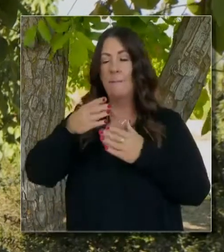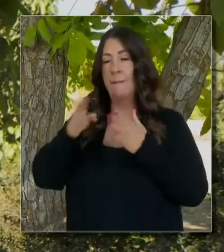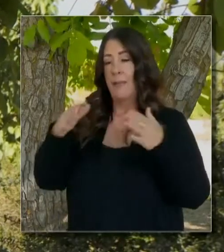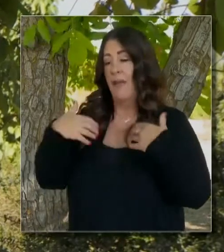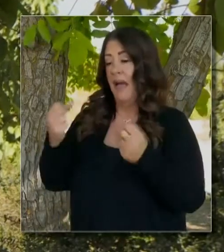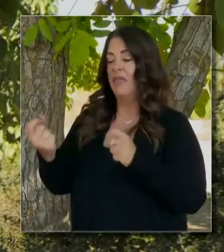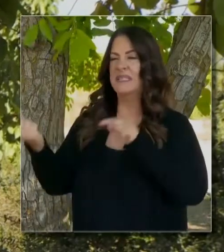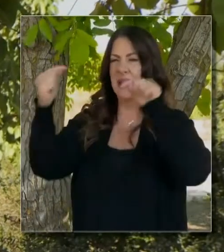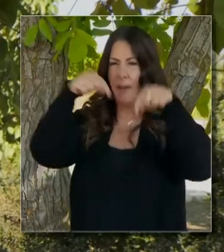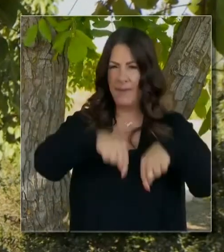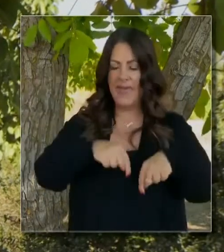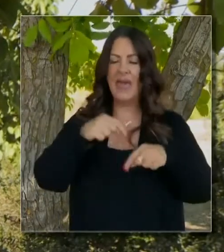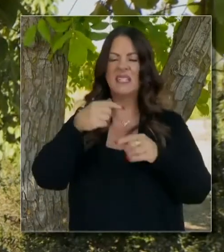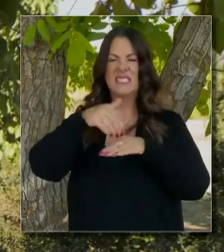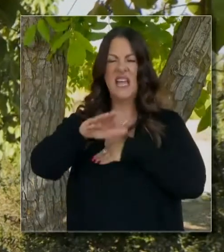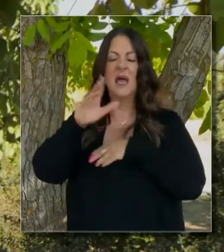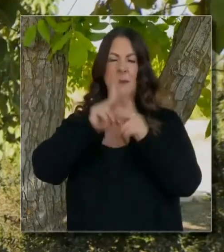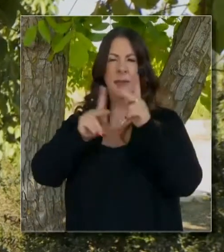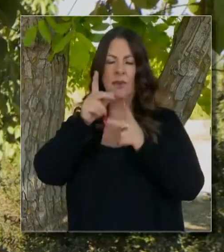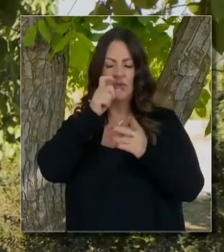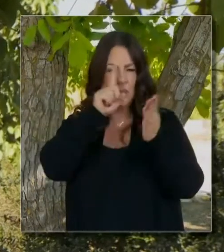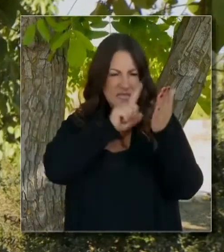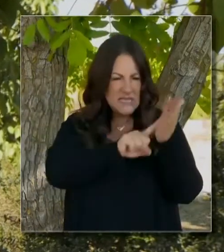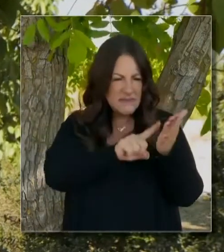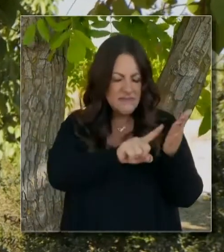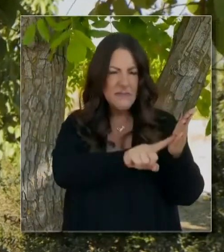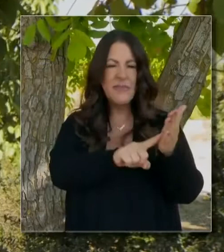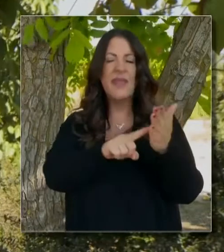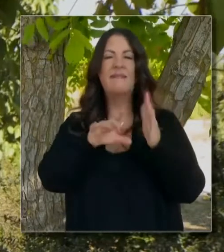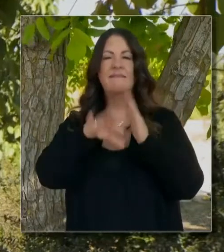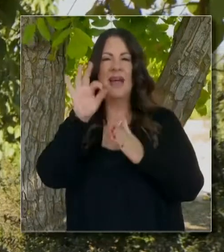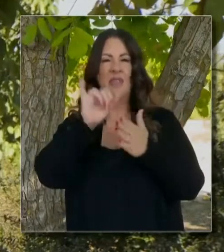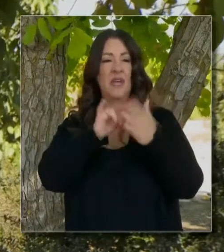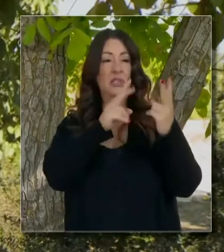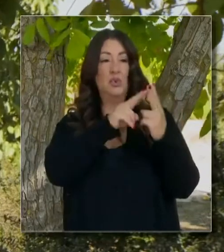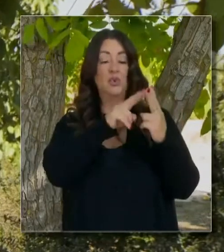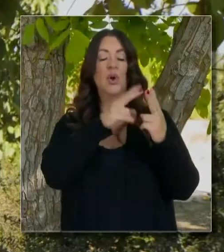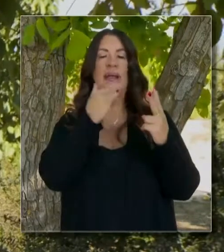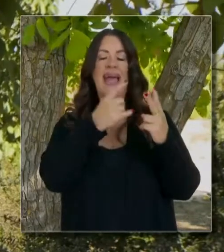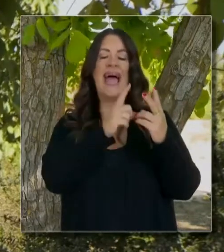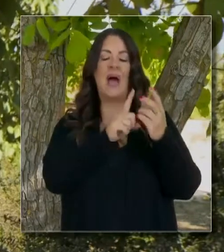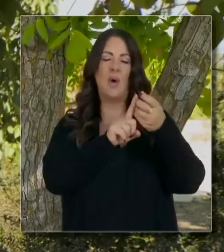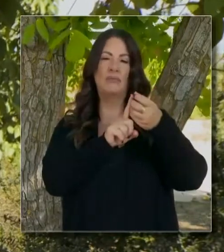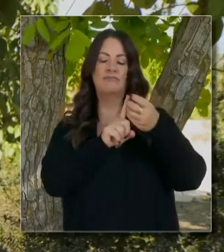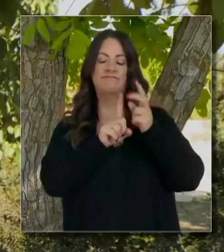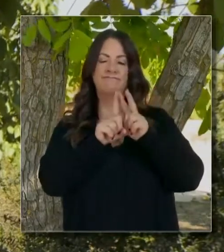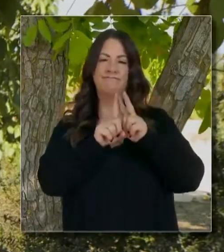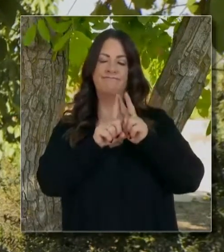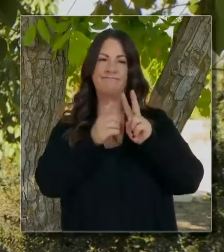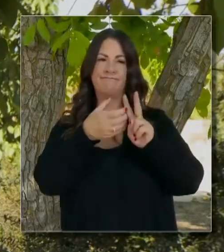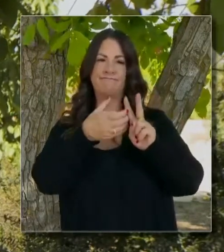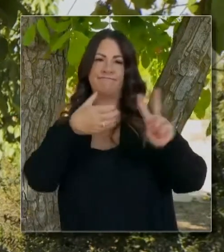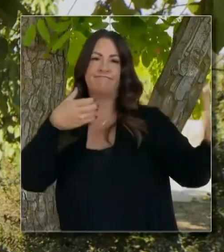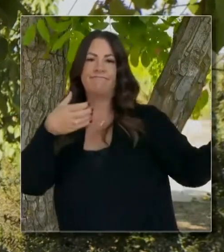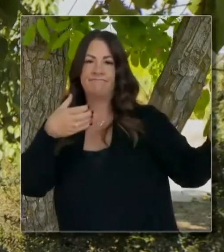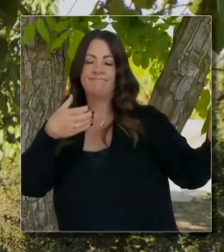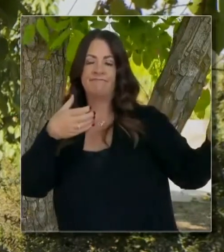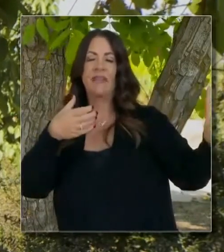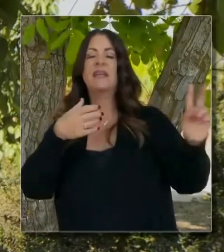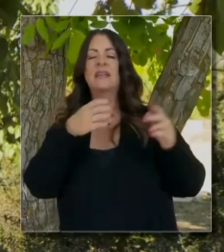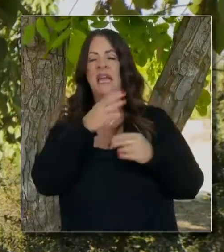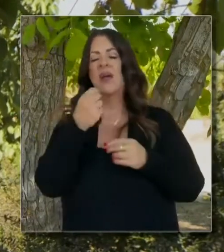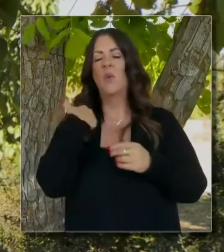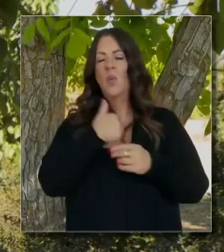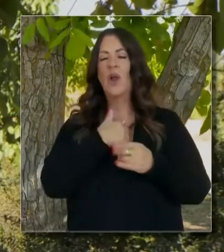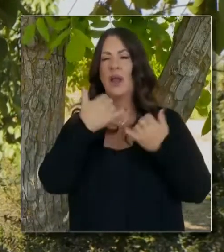Health, and they have both been isolated, and we are working back from that frame to